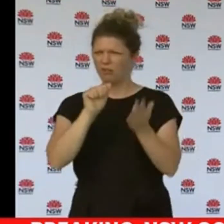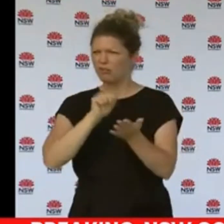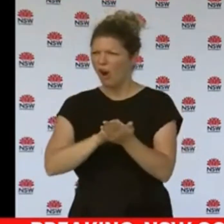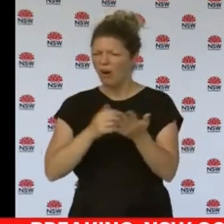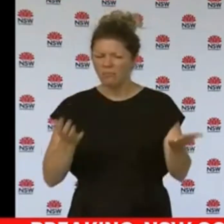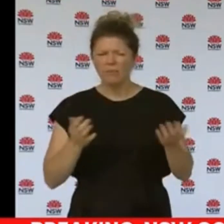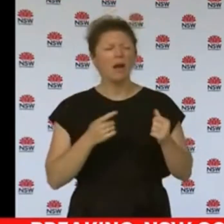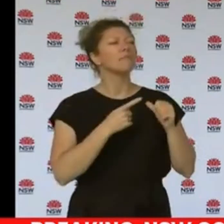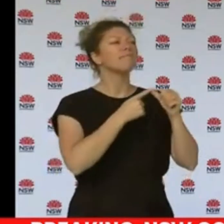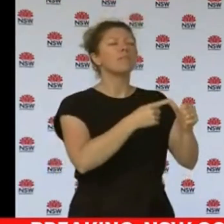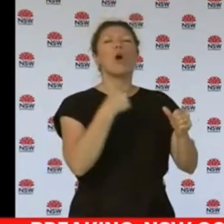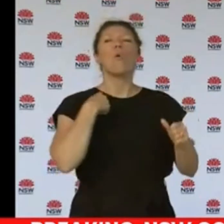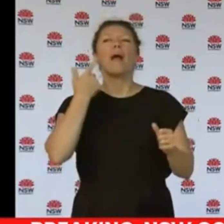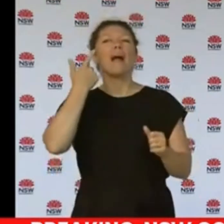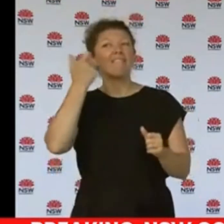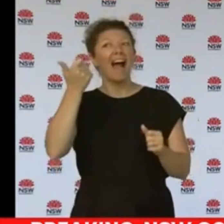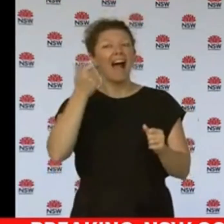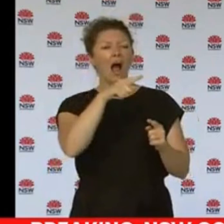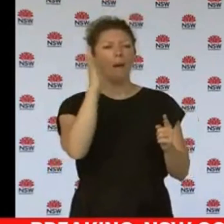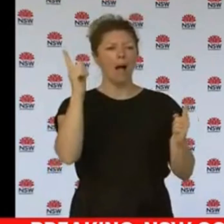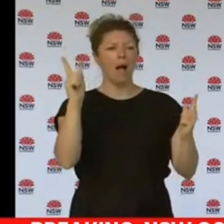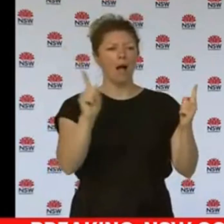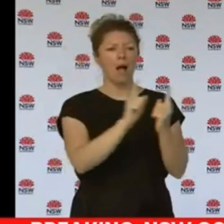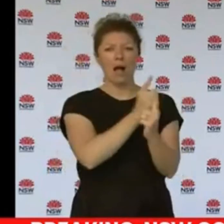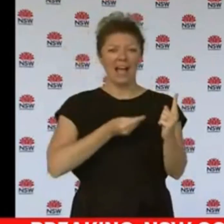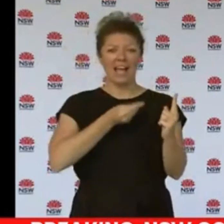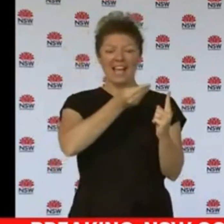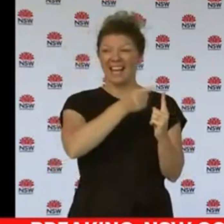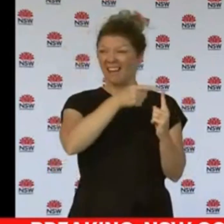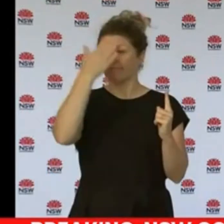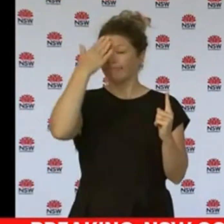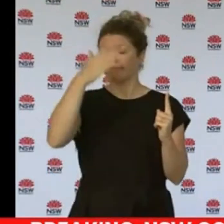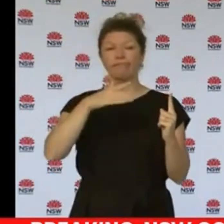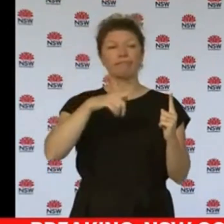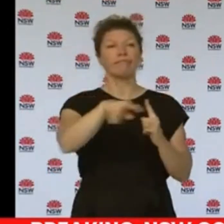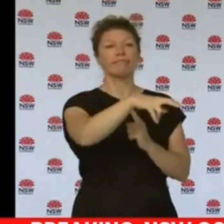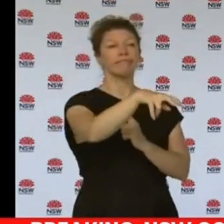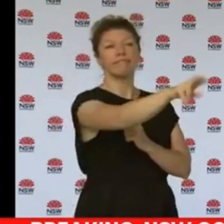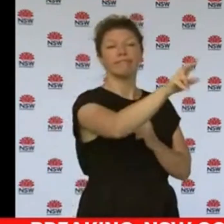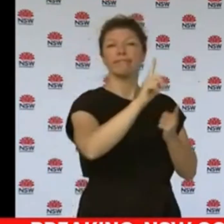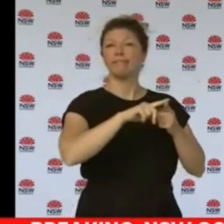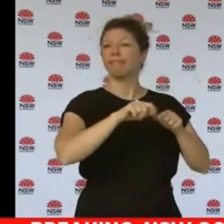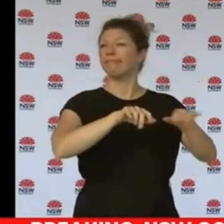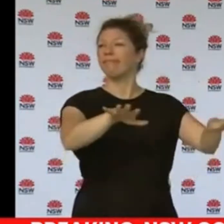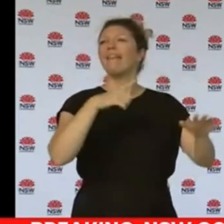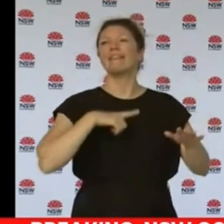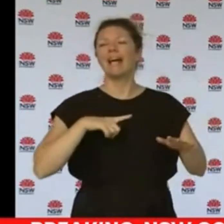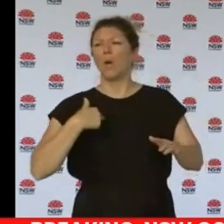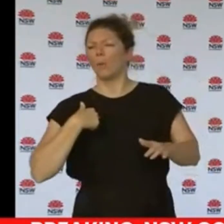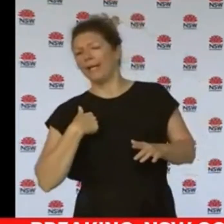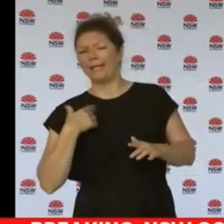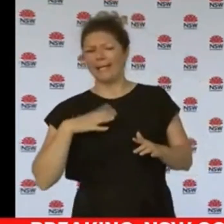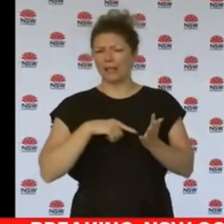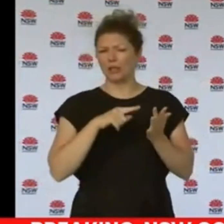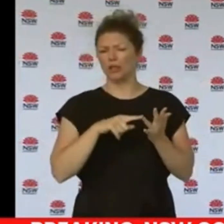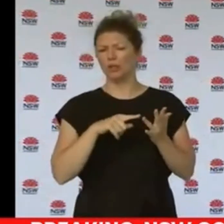close contacts. We have recognised them as close contacts, but they were in the community infectious for a period of time, and that's why